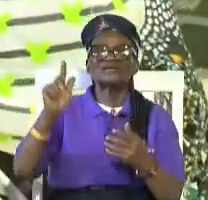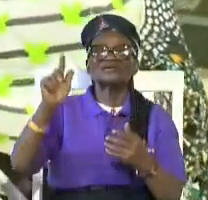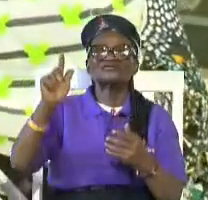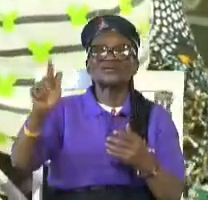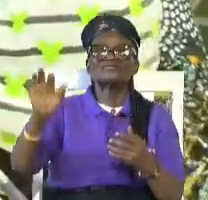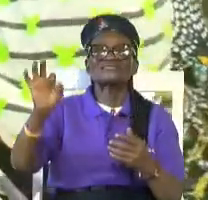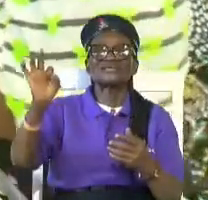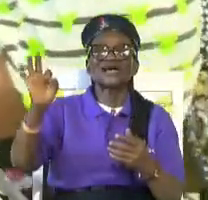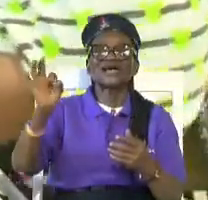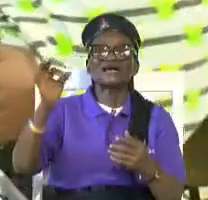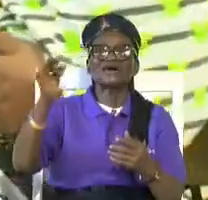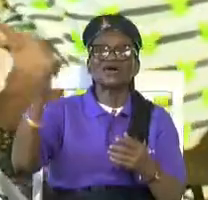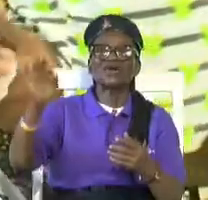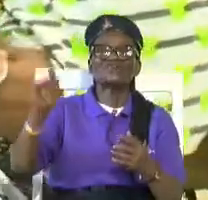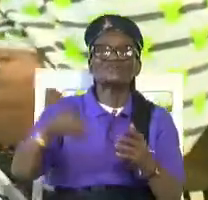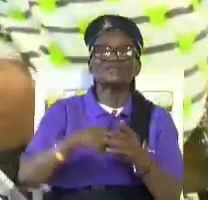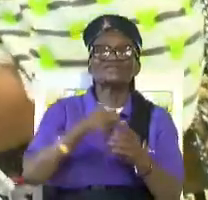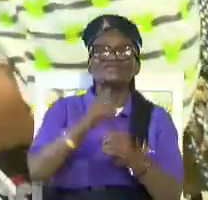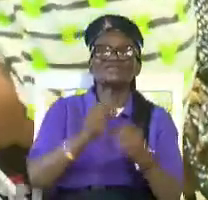March 29th of this year,